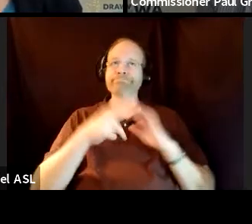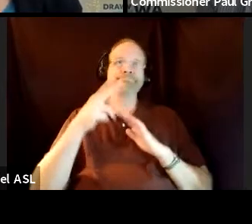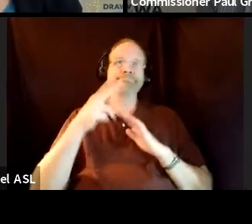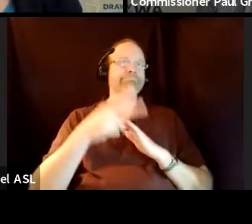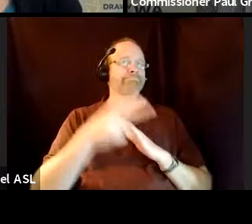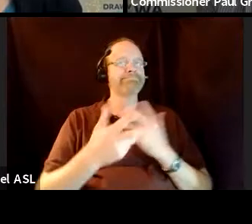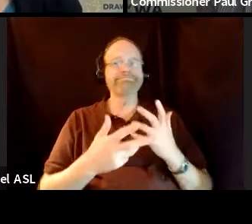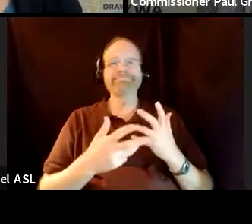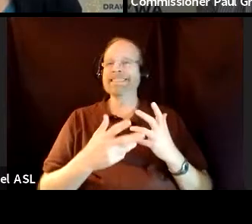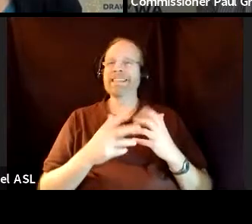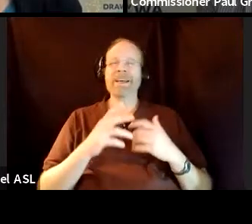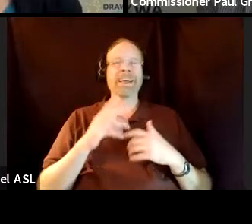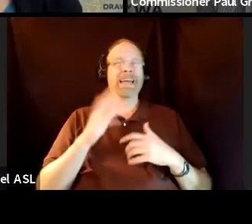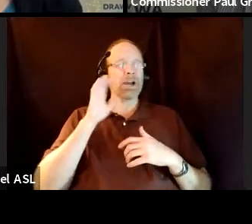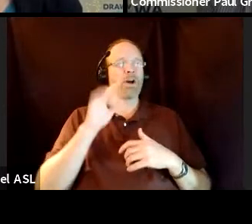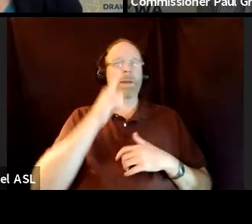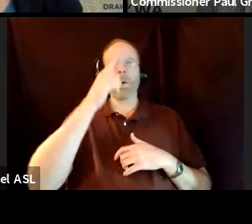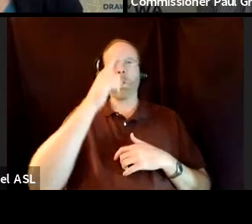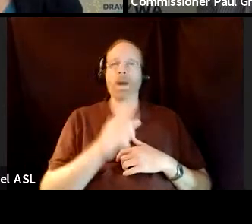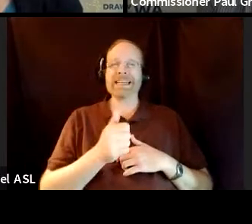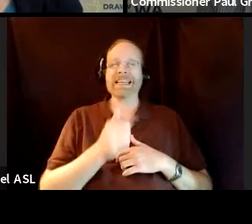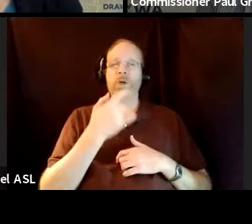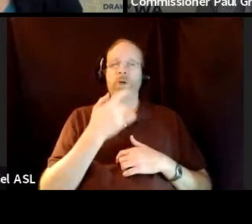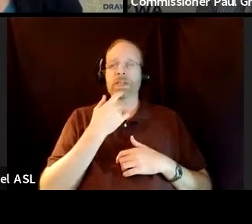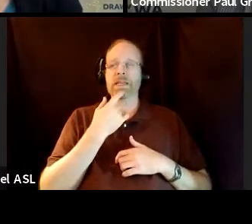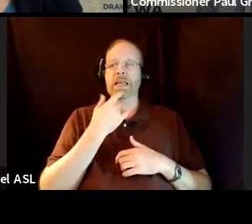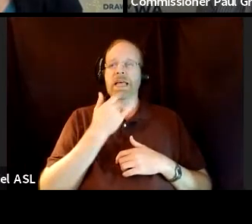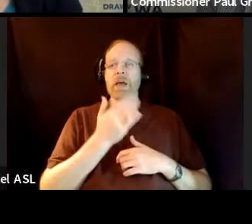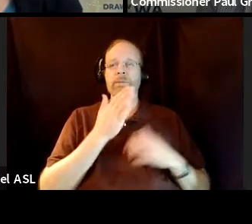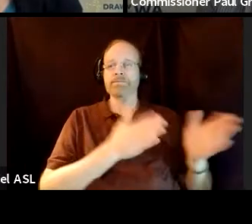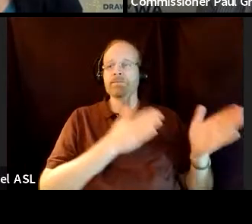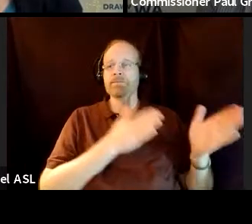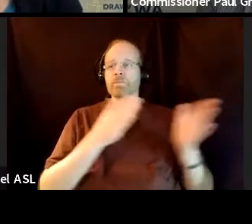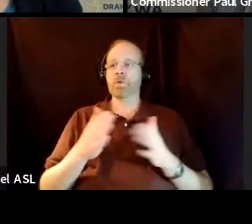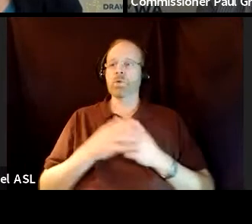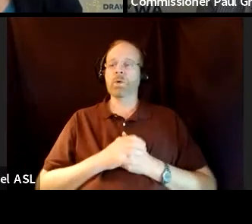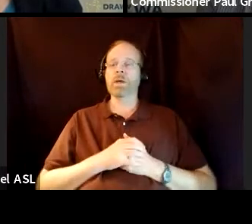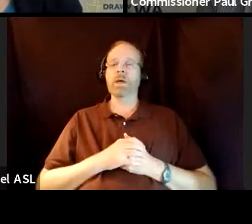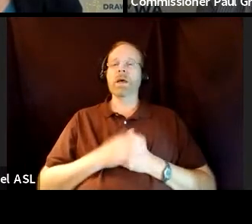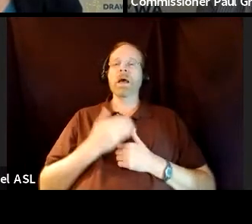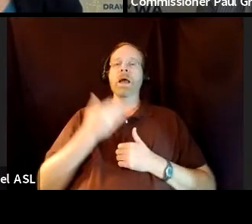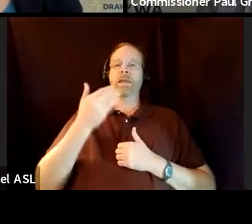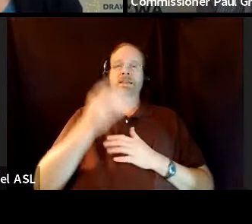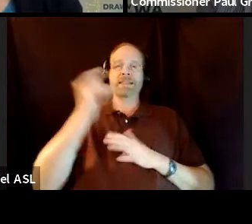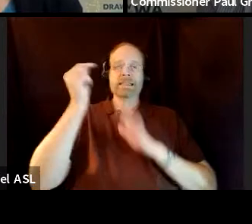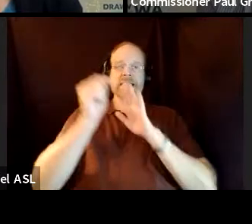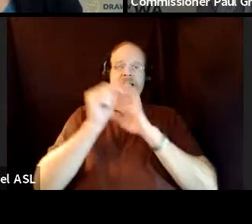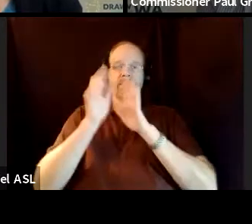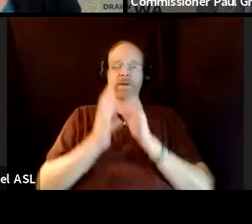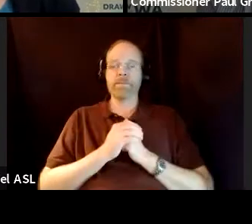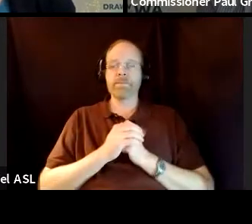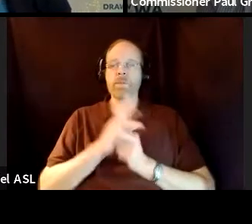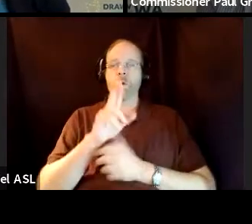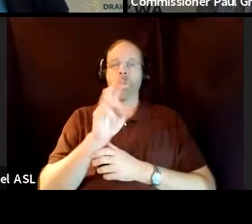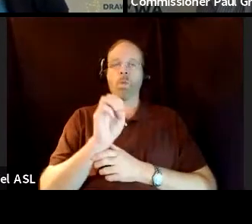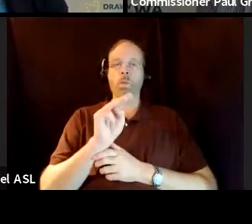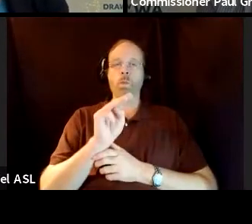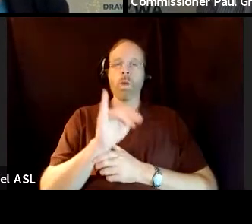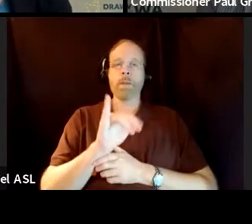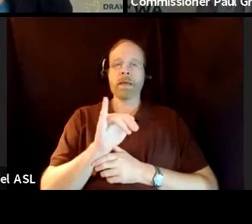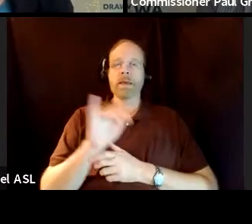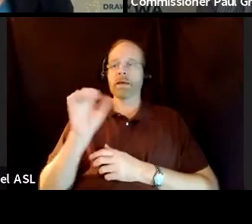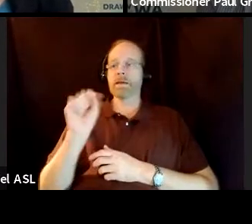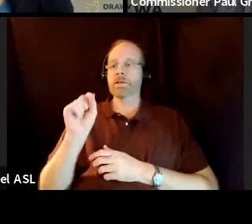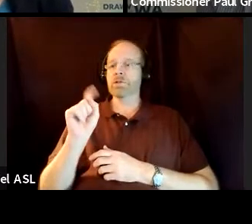word. With that being said, we will move on to our next testifier, Rennie Storm. If you are able